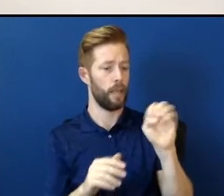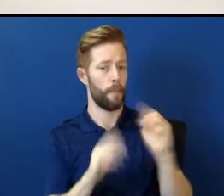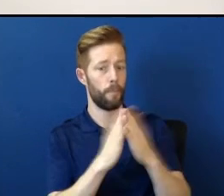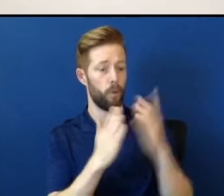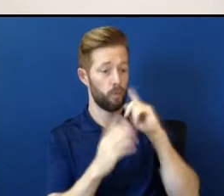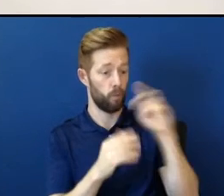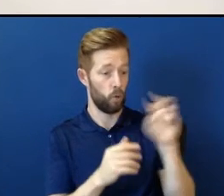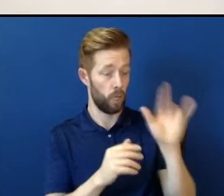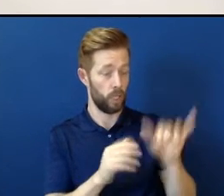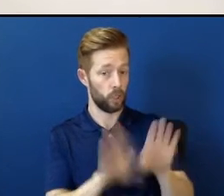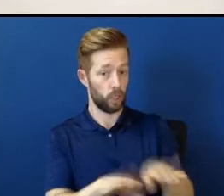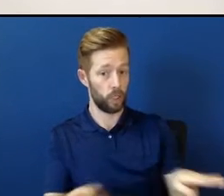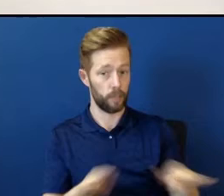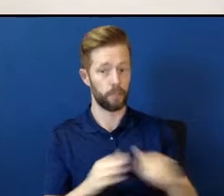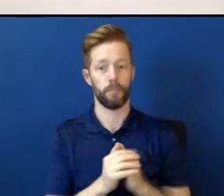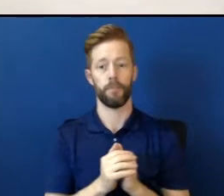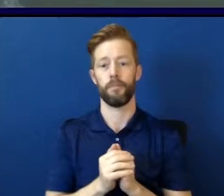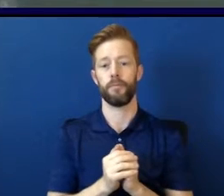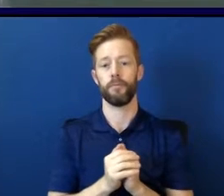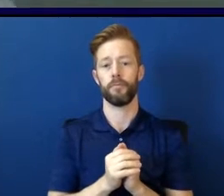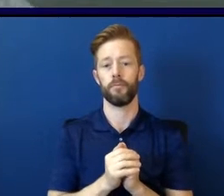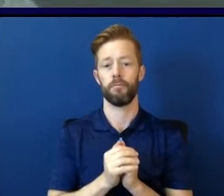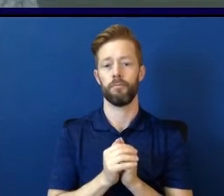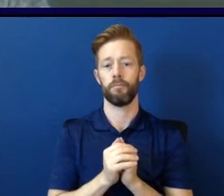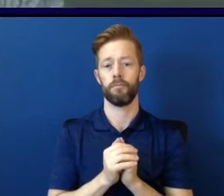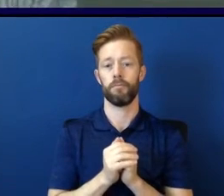for early childhood?